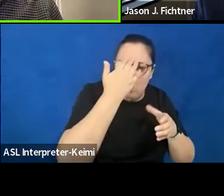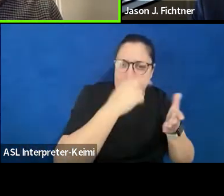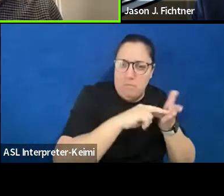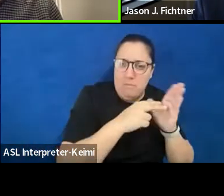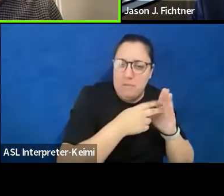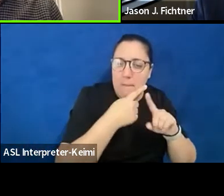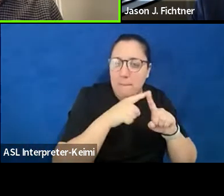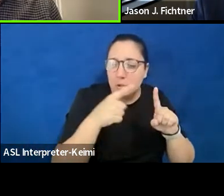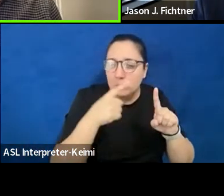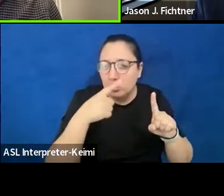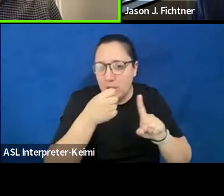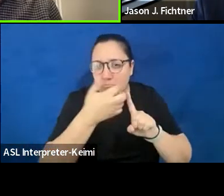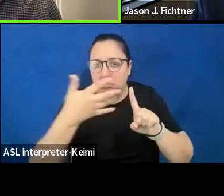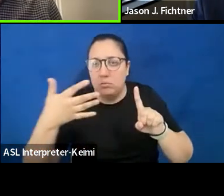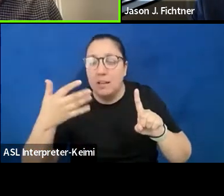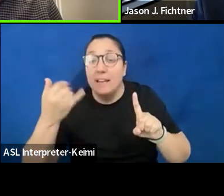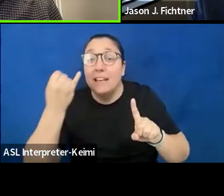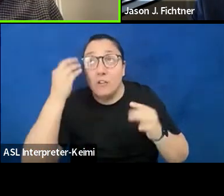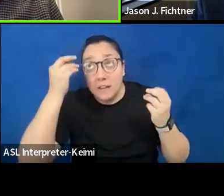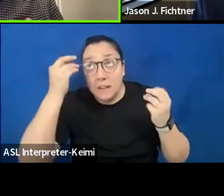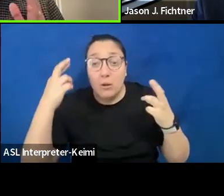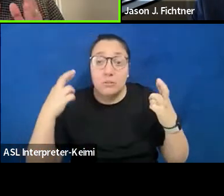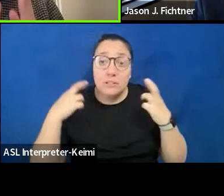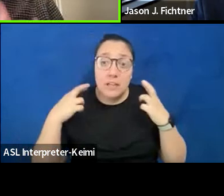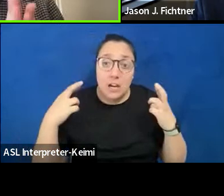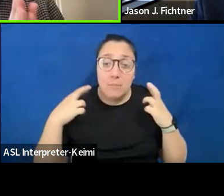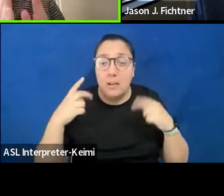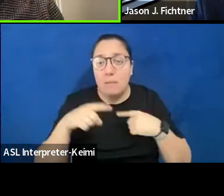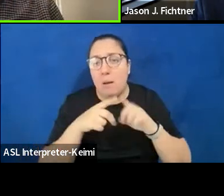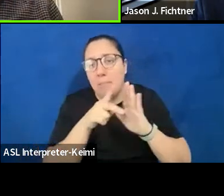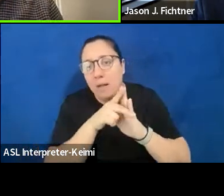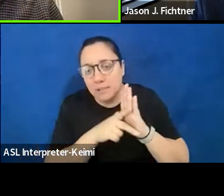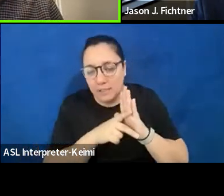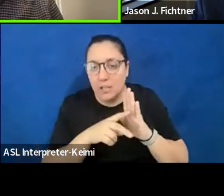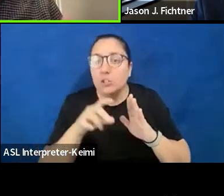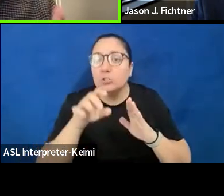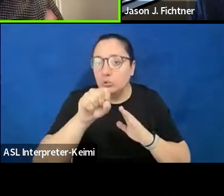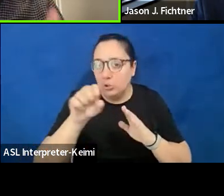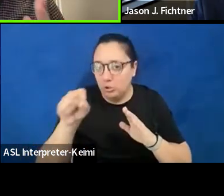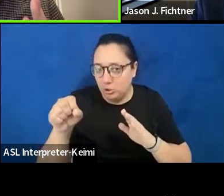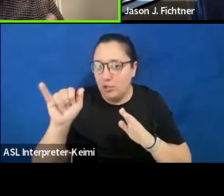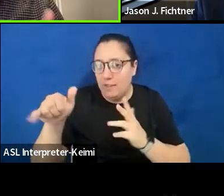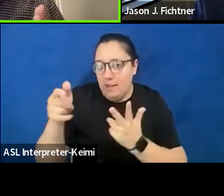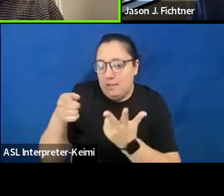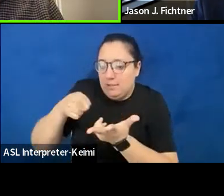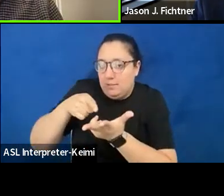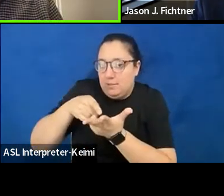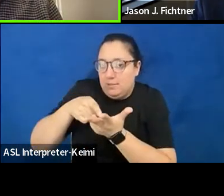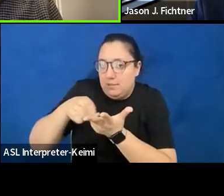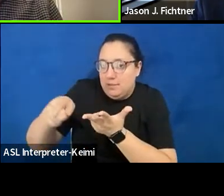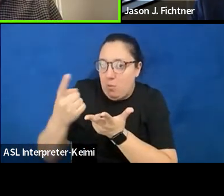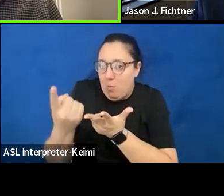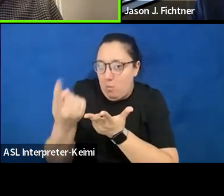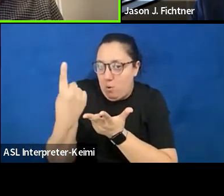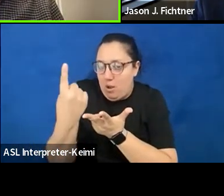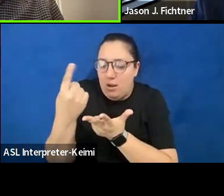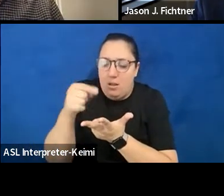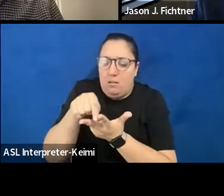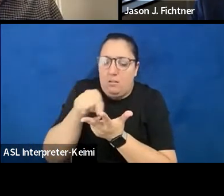planning your own retirement, if you're thinking about this as a policy. So Social Security is one leg. What are the other two legs and how do they fit